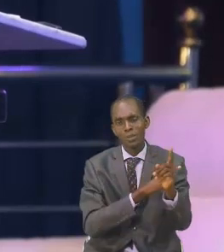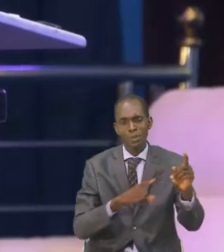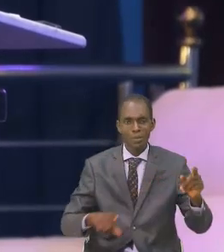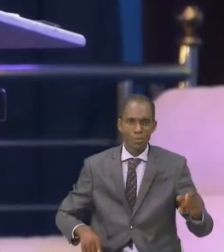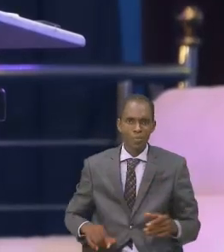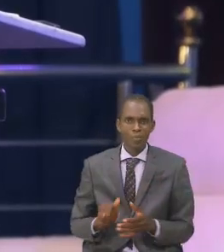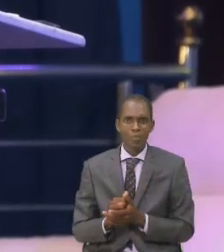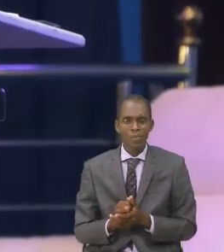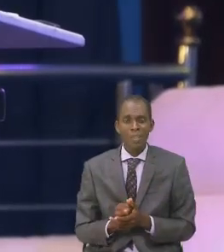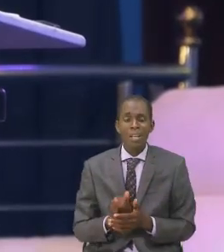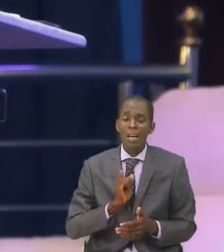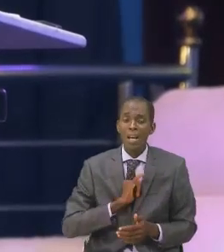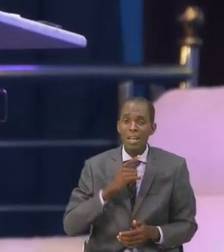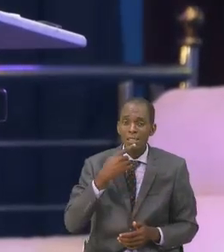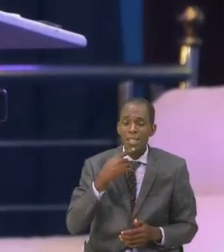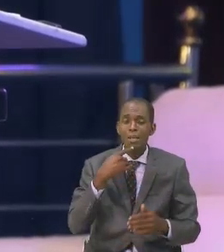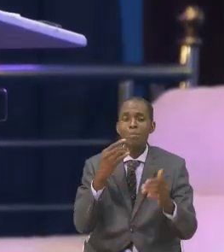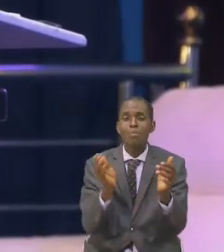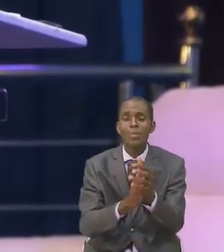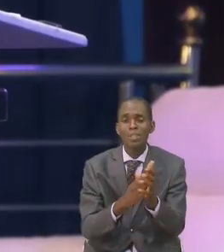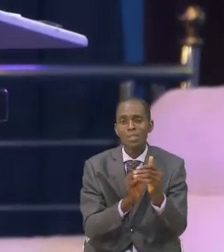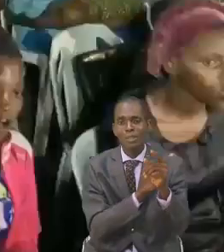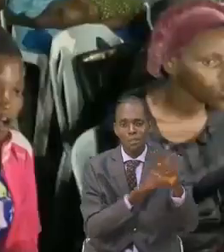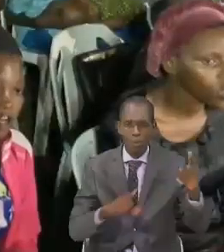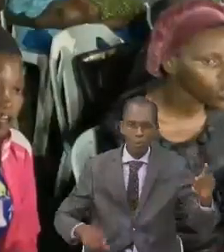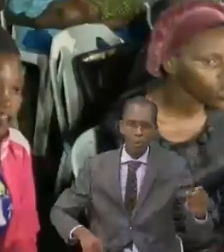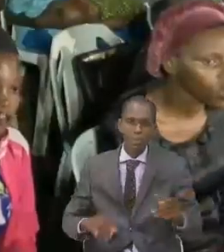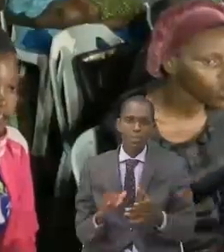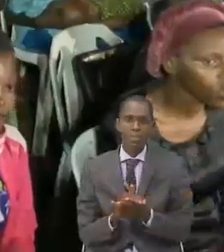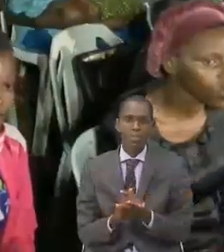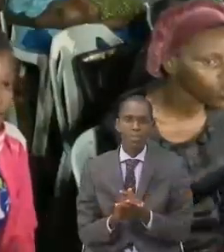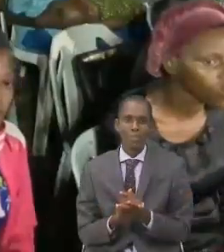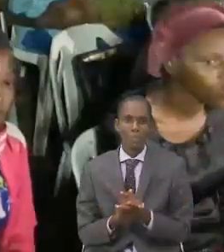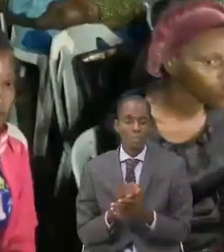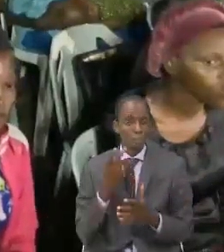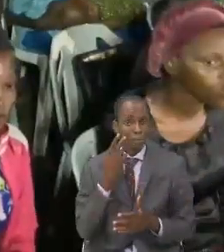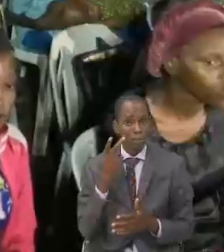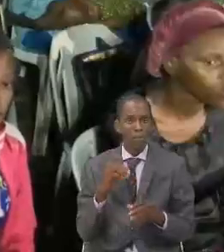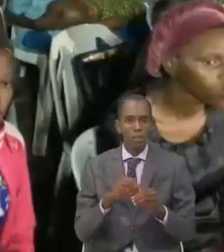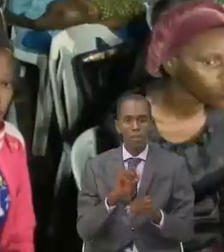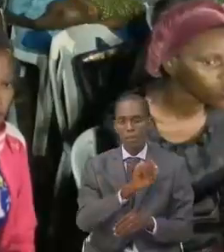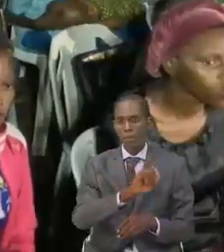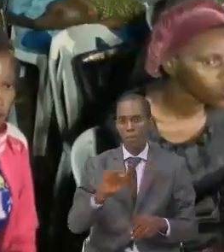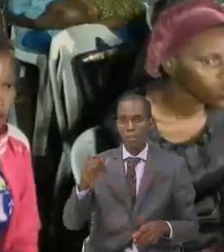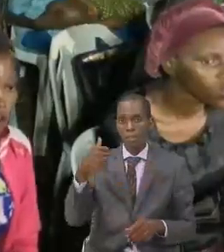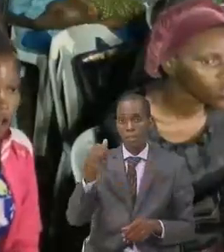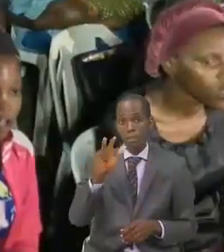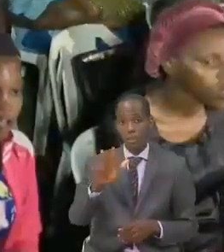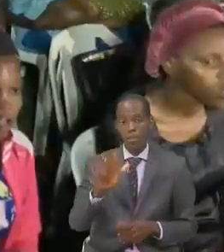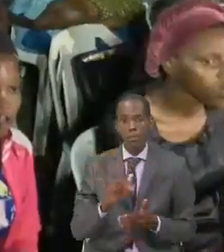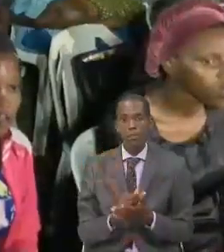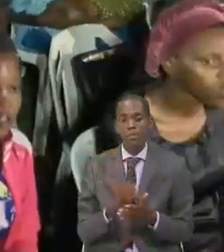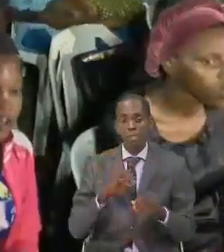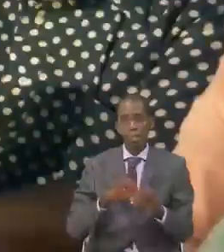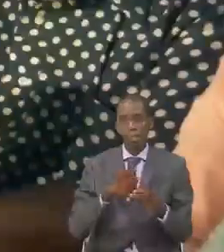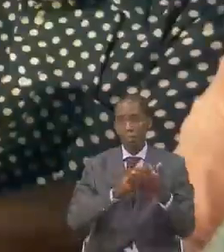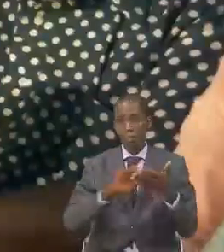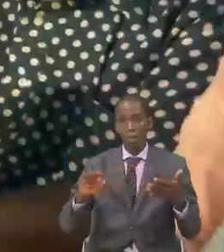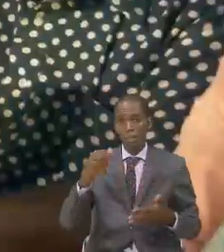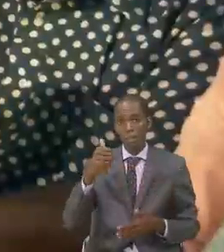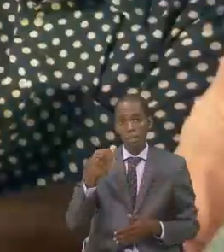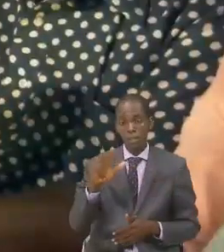my righteousness. Praise the Lord. Somebody there said, praise the Lord.